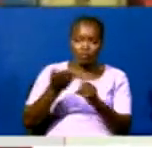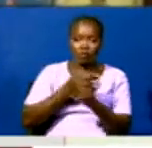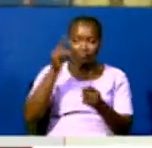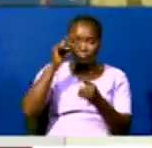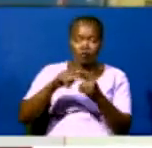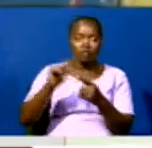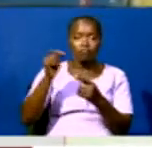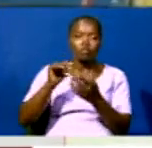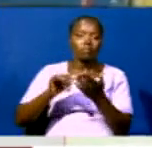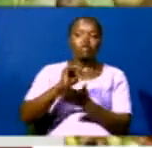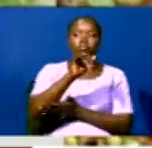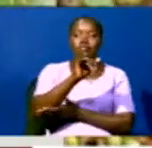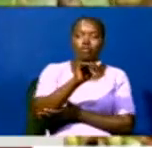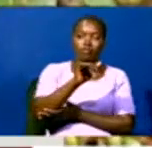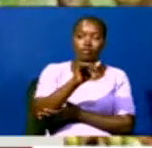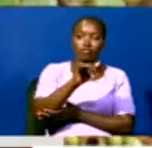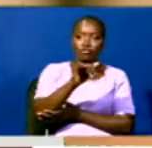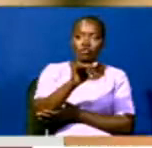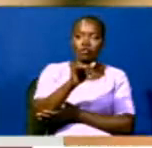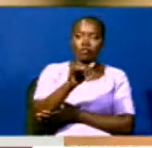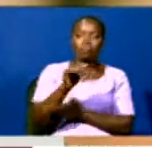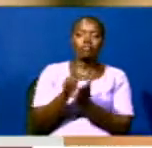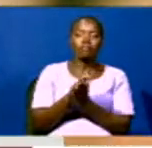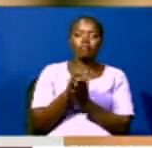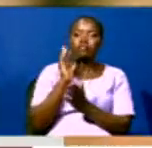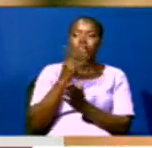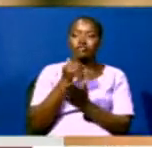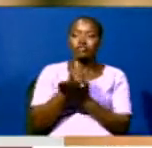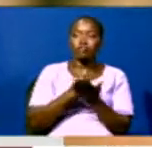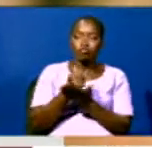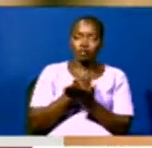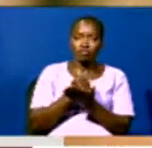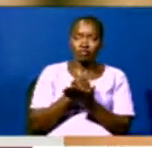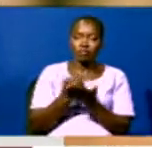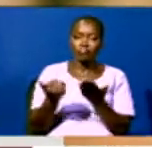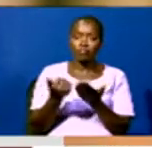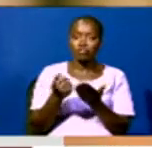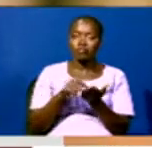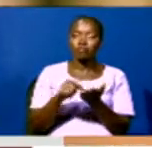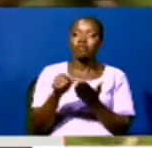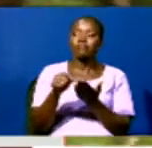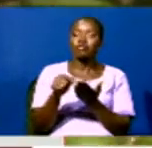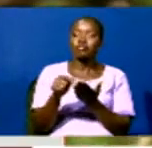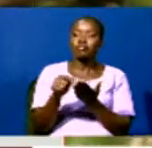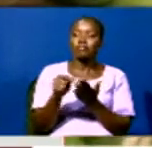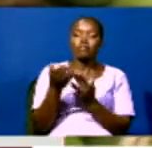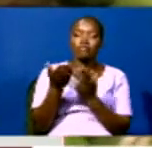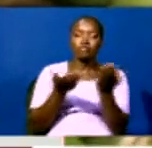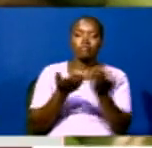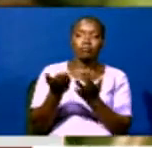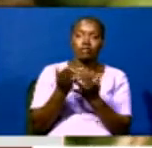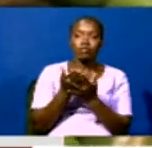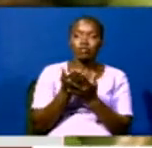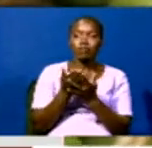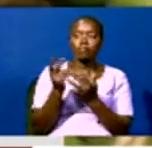that Kenya exported to Australia were cut flowers, coffee, and sowing seeds. Trade between the two countries is projected to